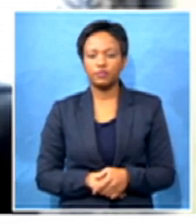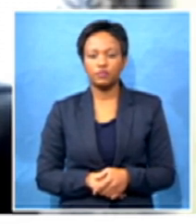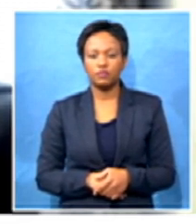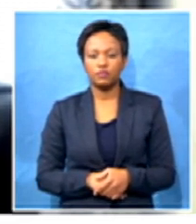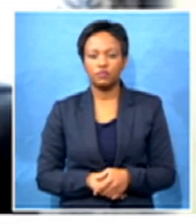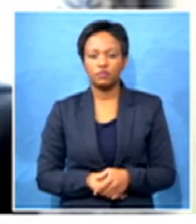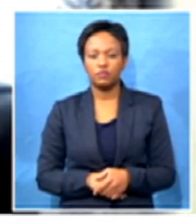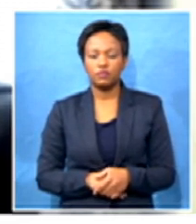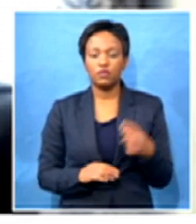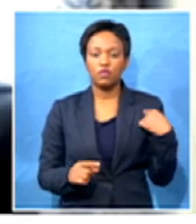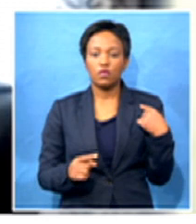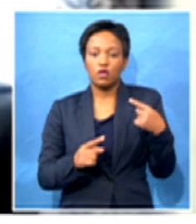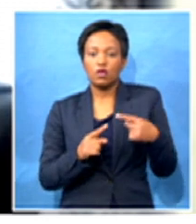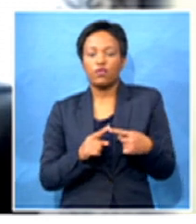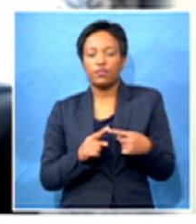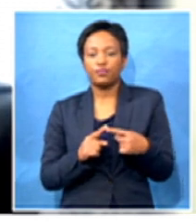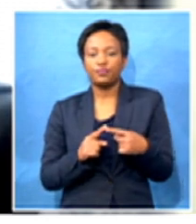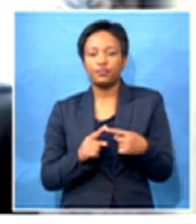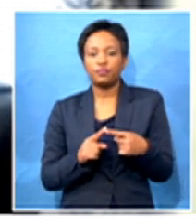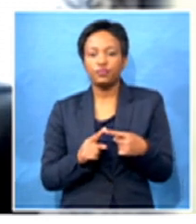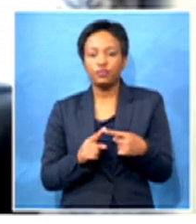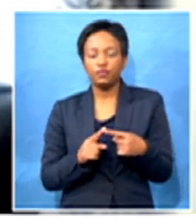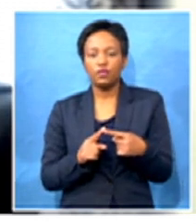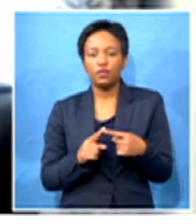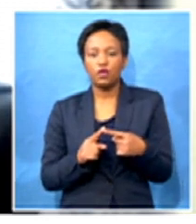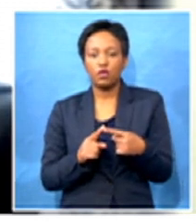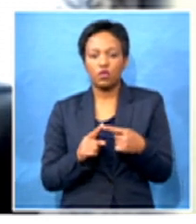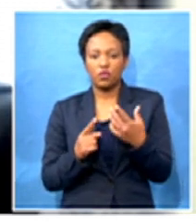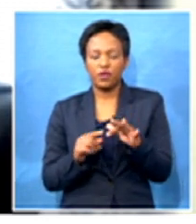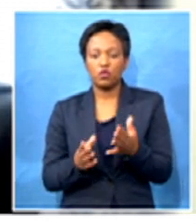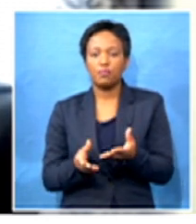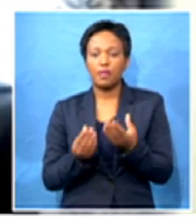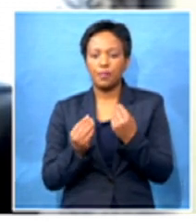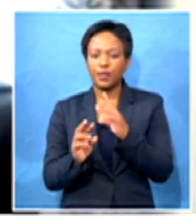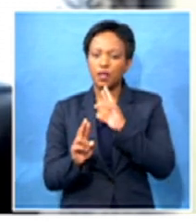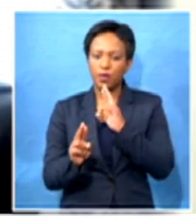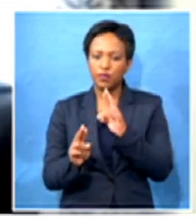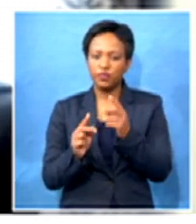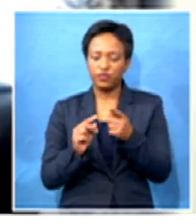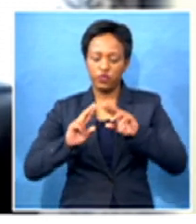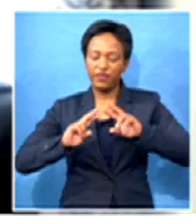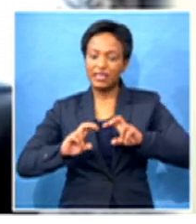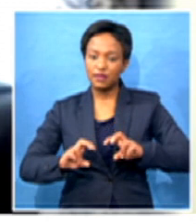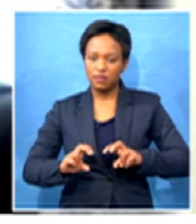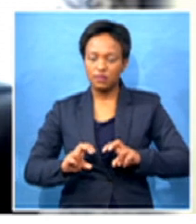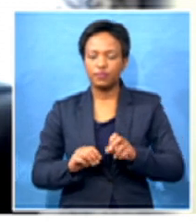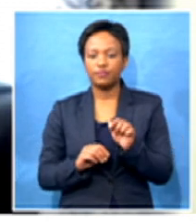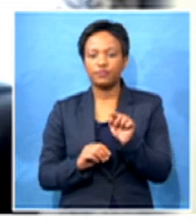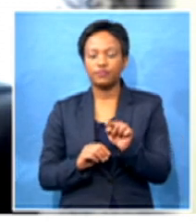we need to go into the report of the investigation, and